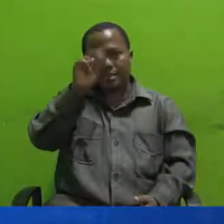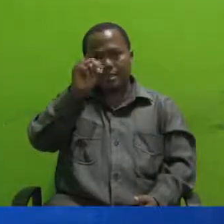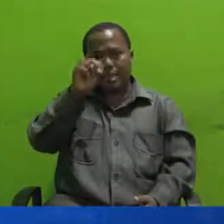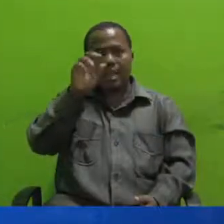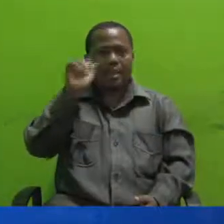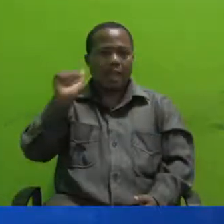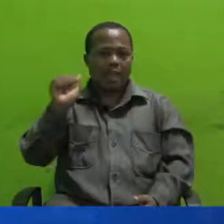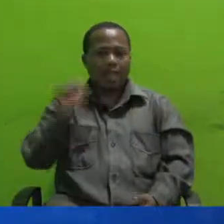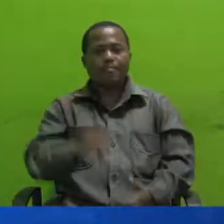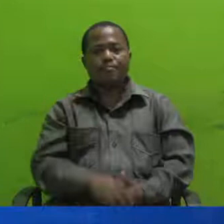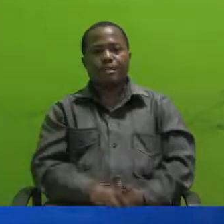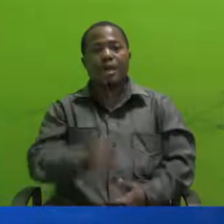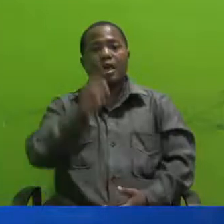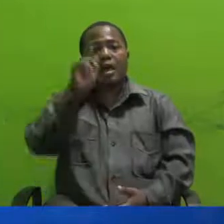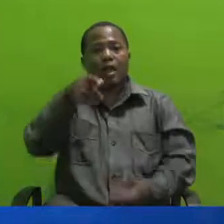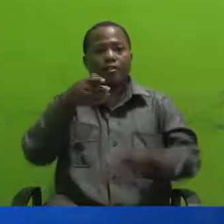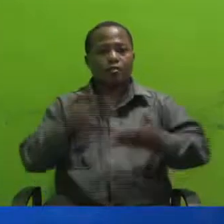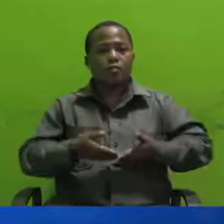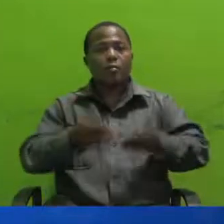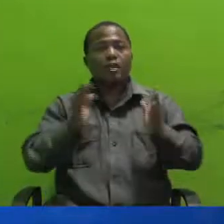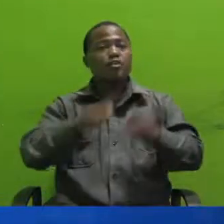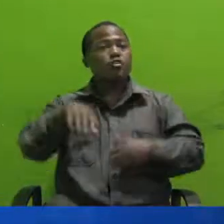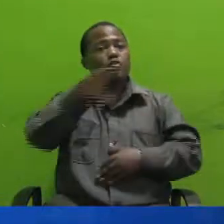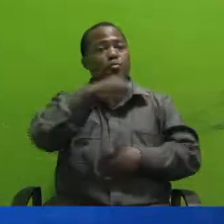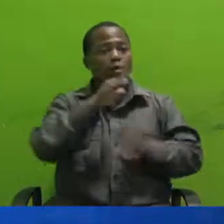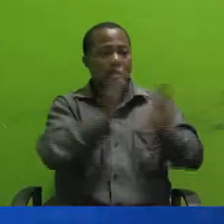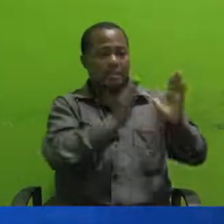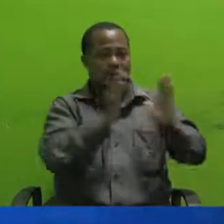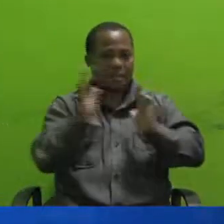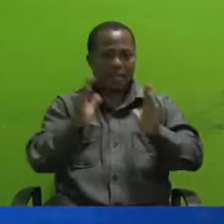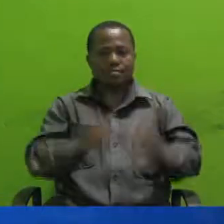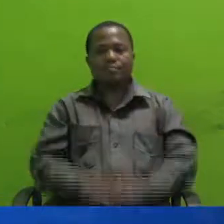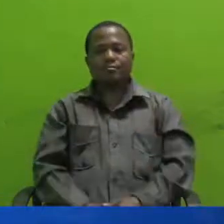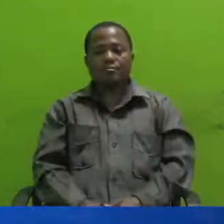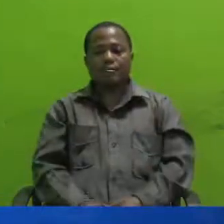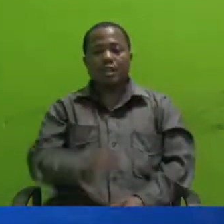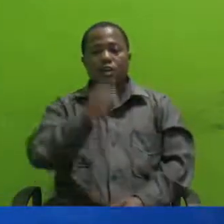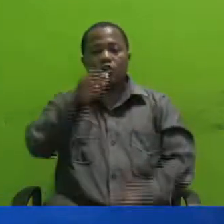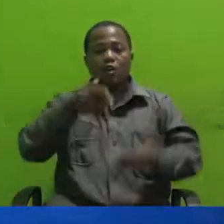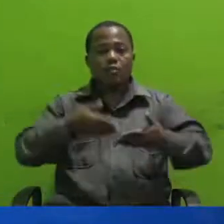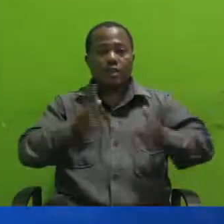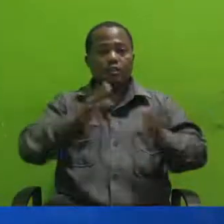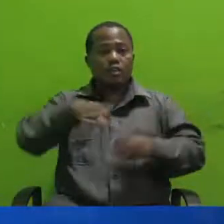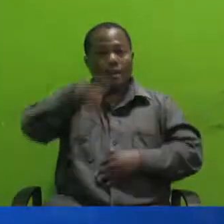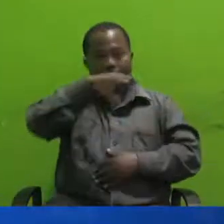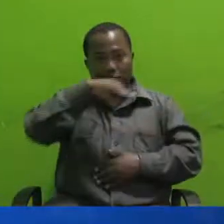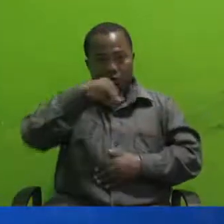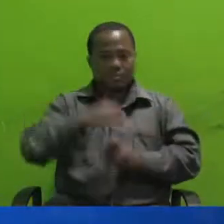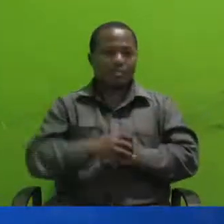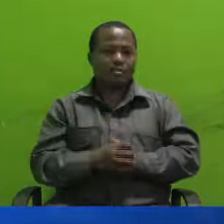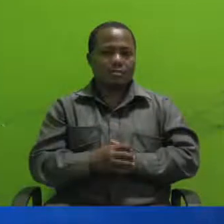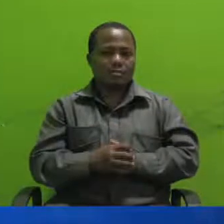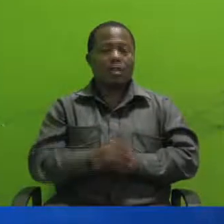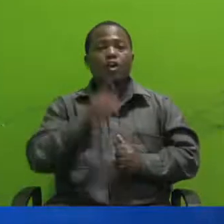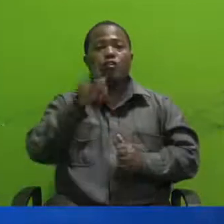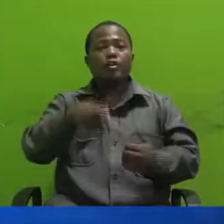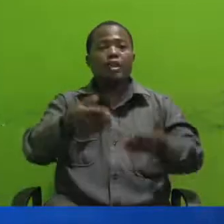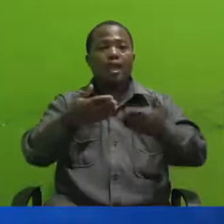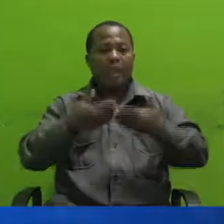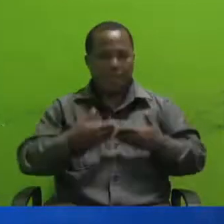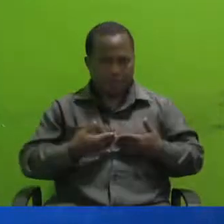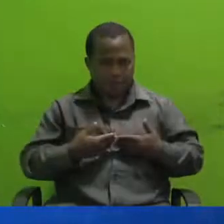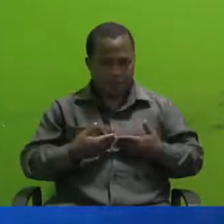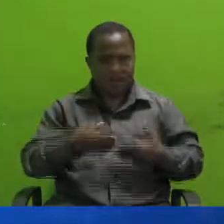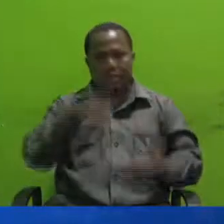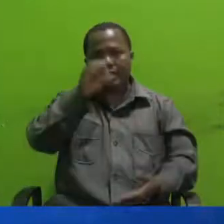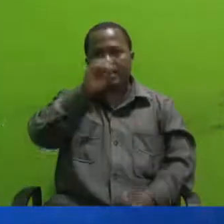A. So you have to produce square root both sides. So if you produce square root both sides, we will